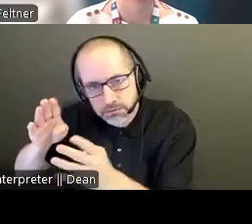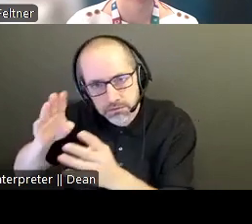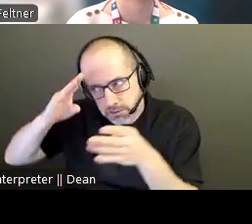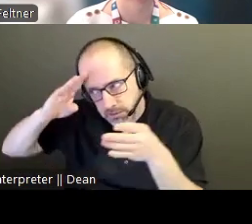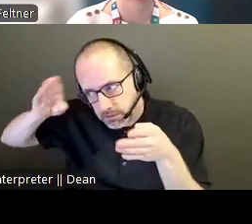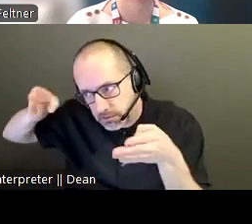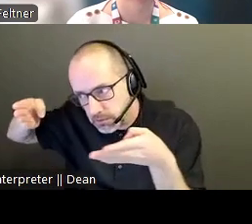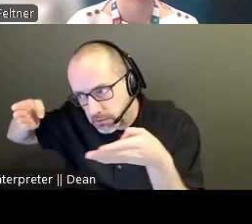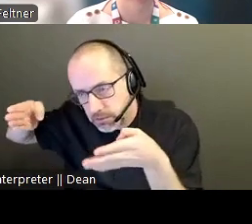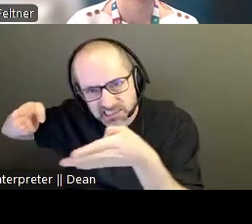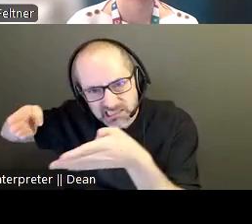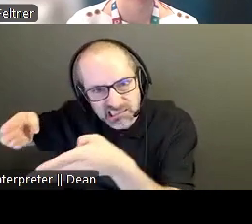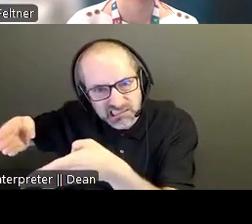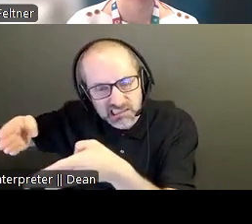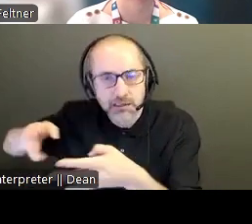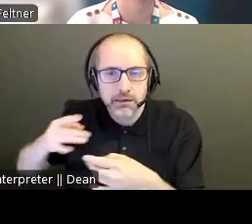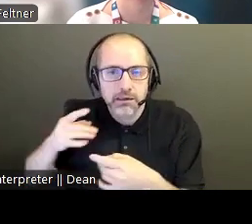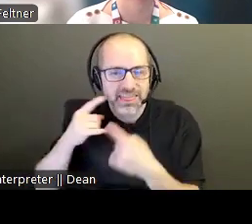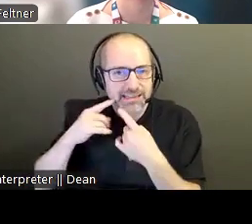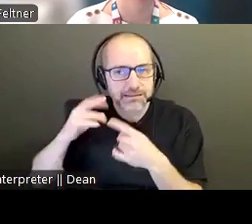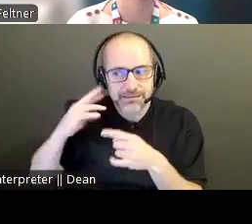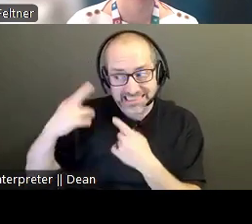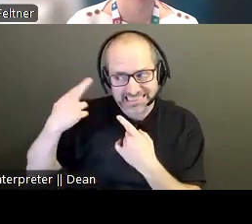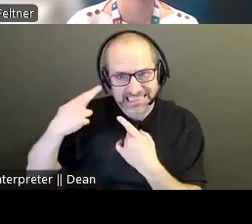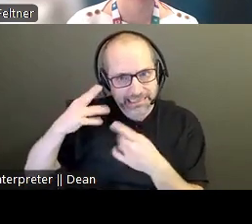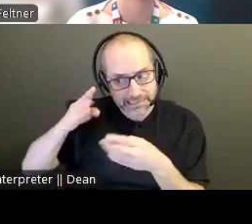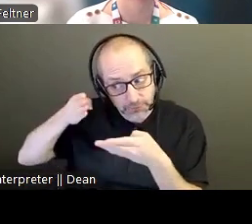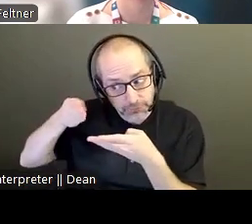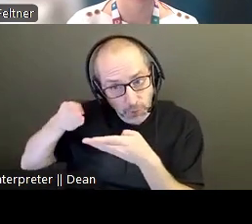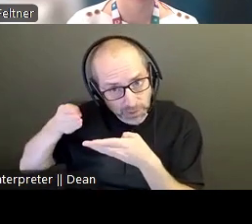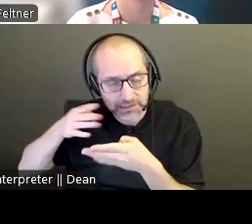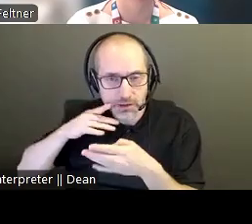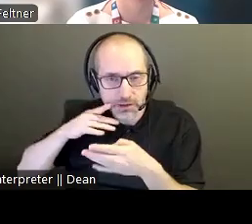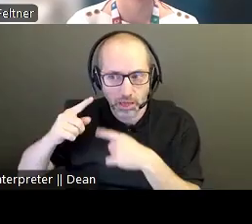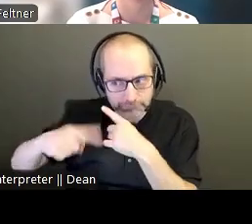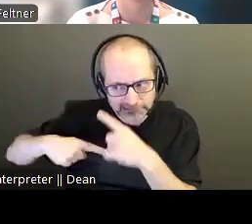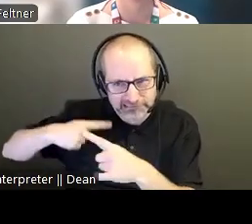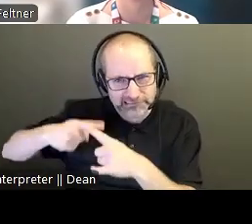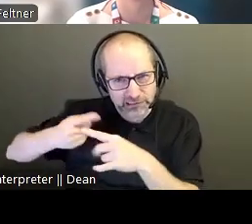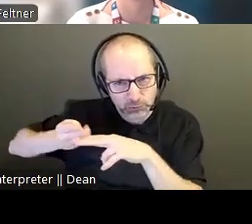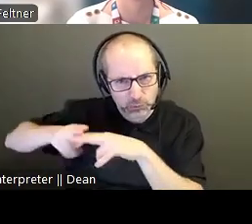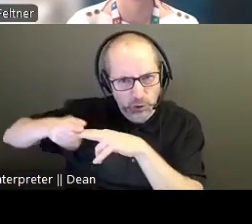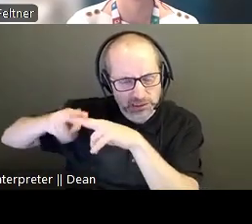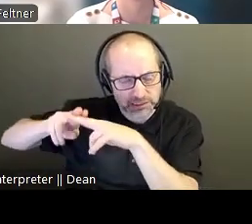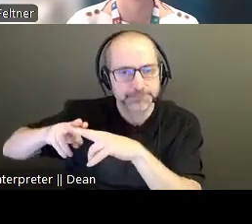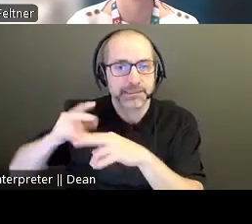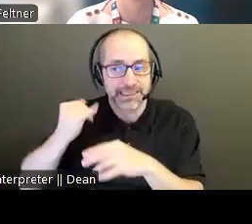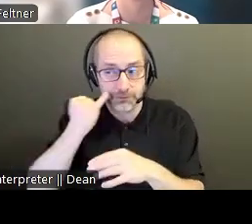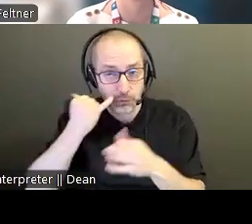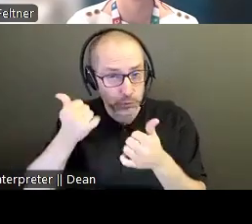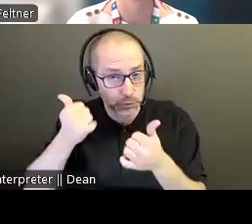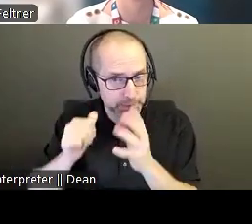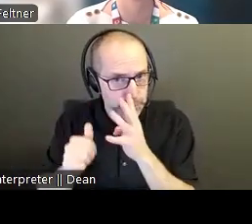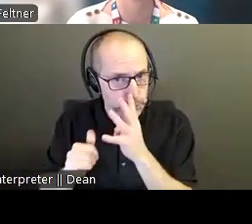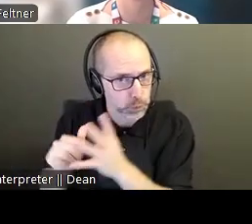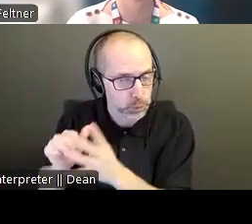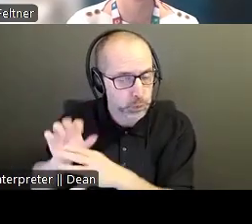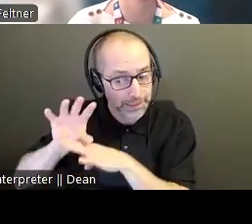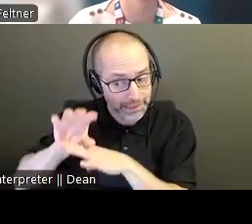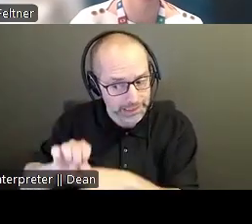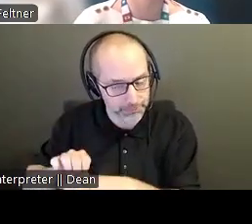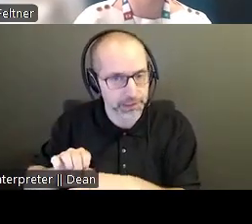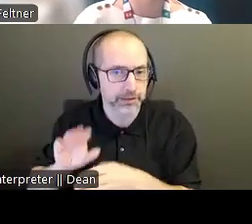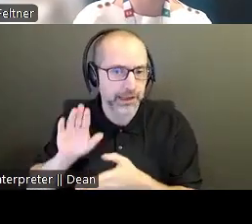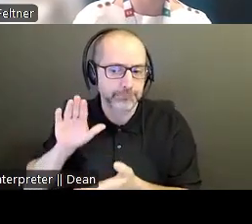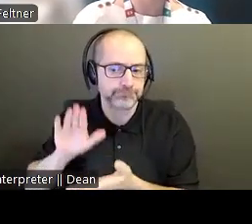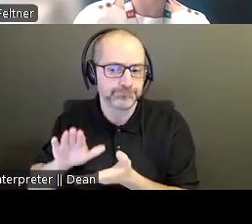our tinnitus is step one. I found this picture, which reminds me a little bit of the cochlea, but it also is like a good